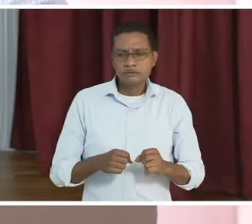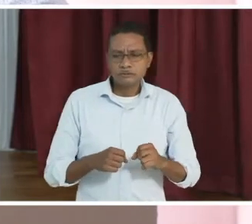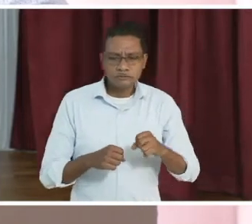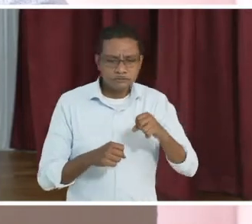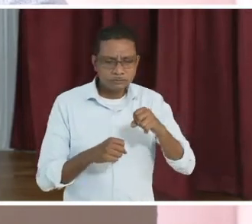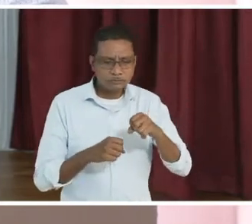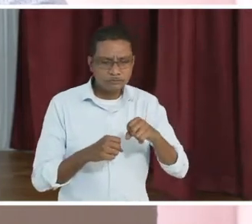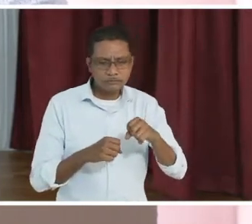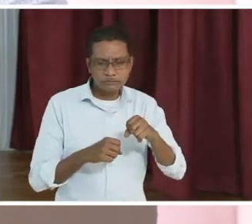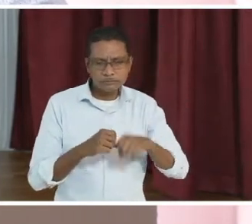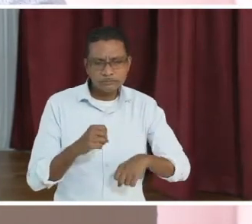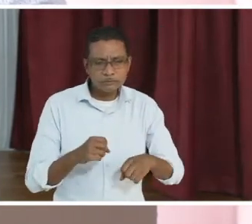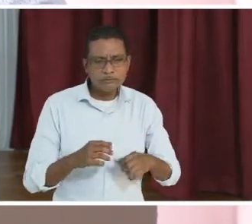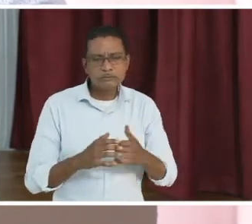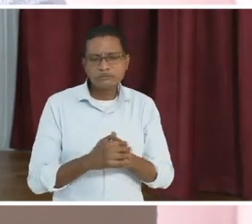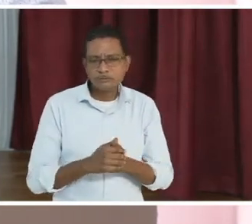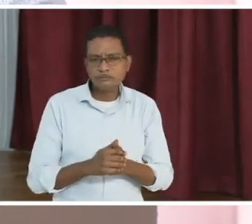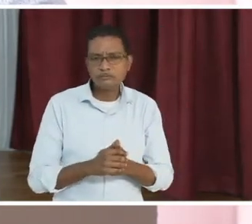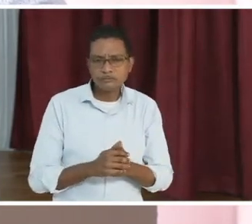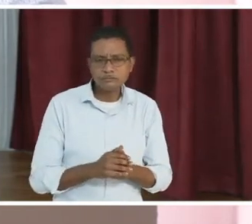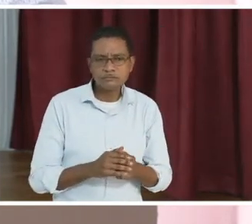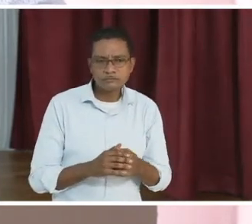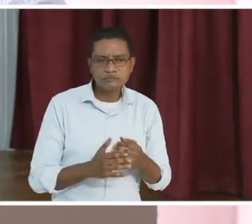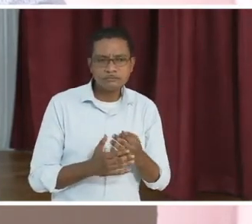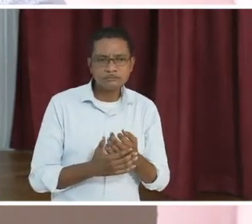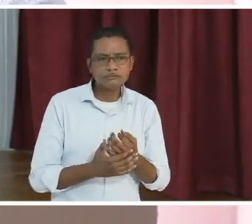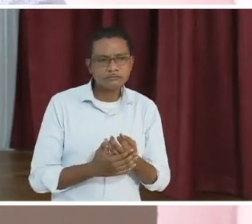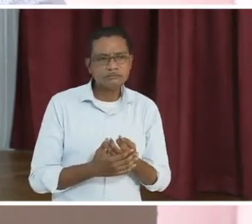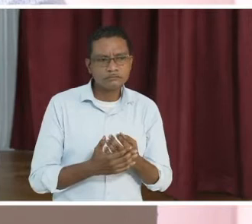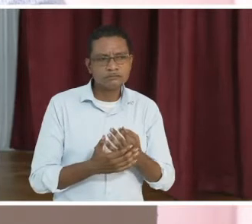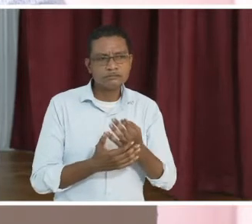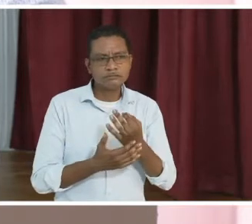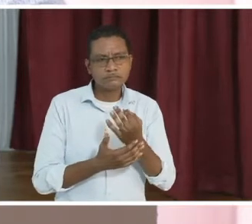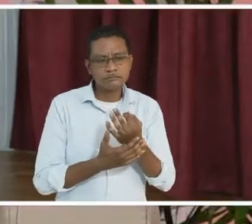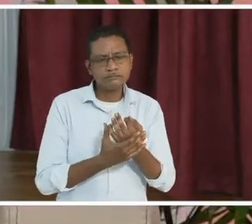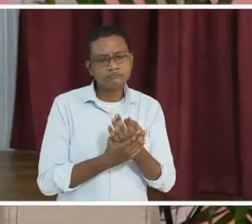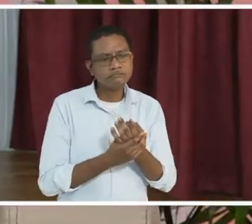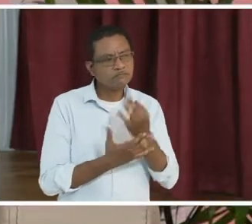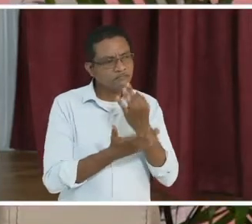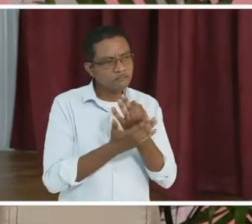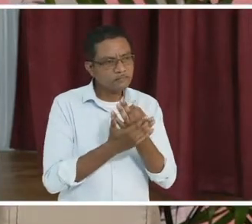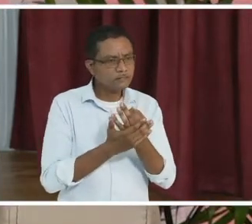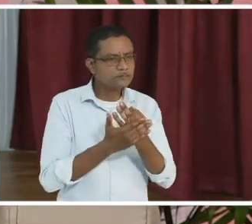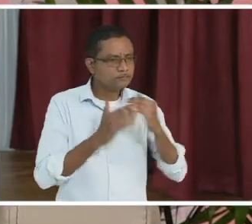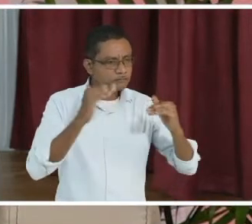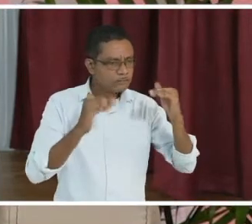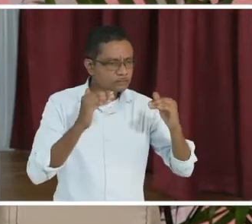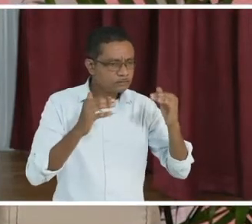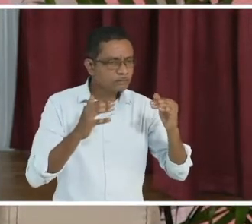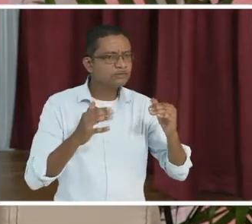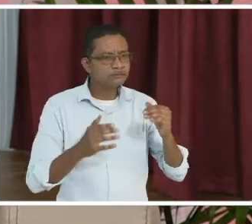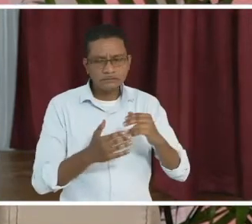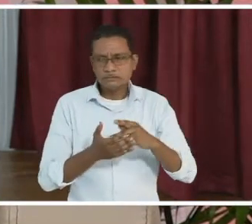financial institution to pay us off. Makes it much more attainable. Much more attainable. I think it's interesting to clarify